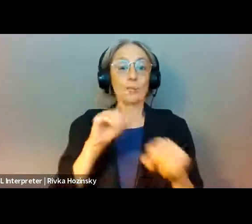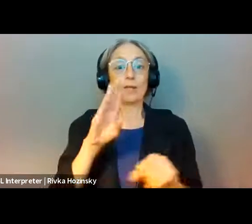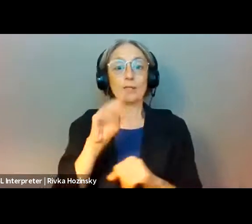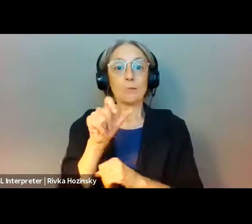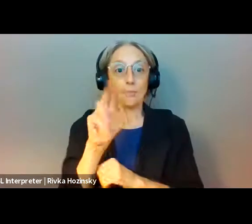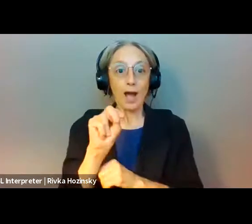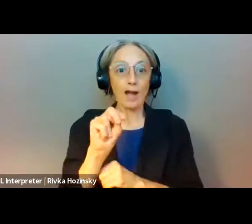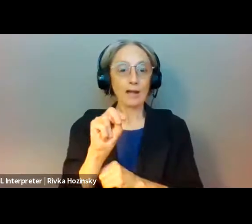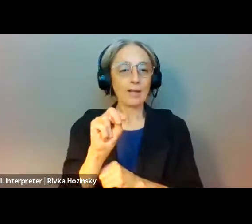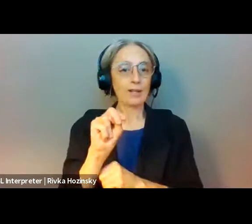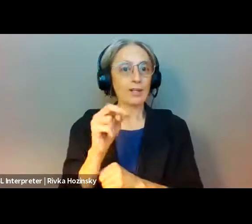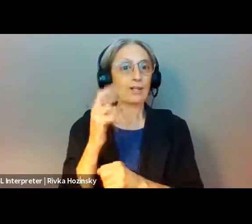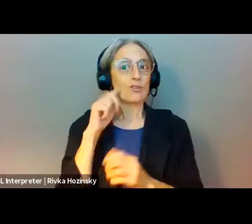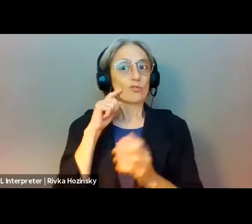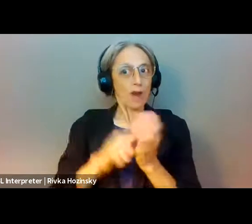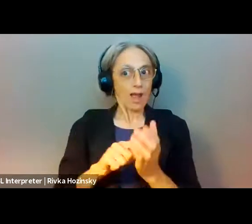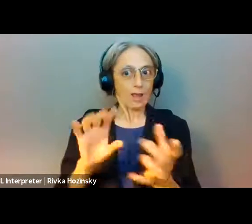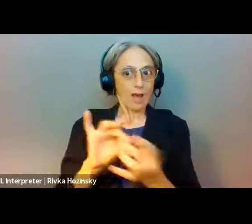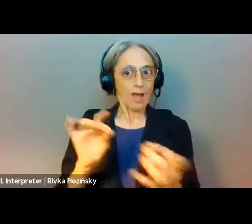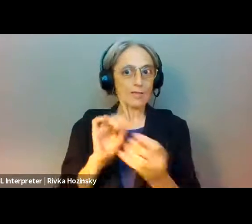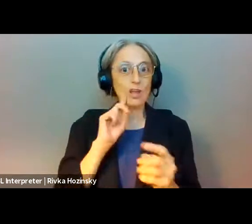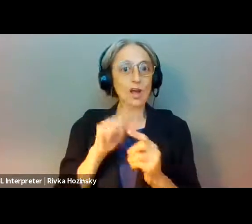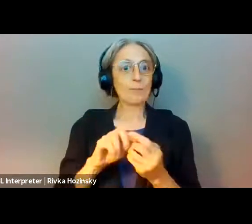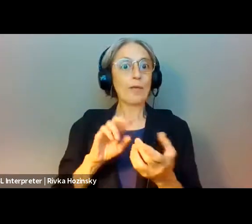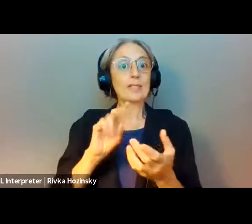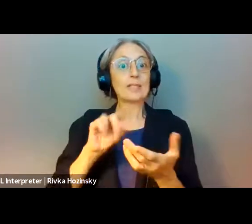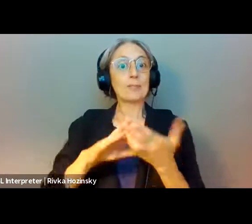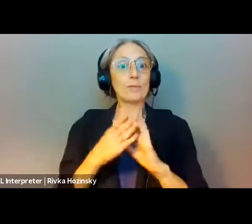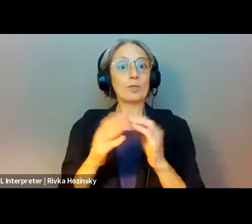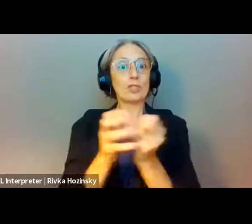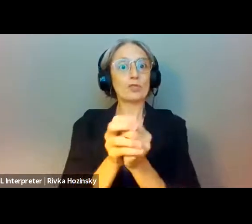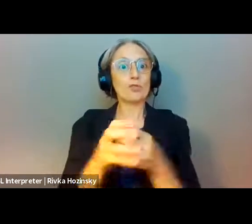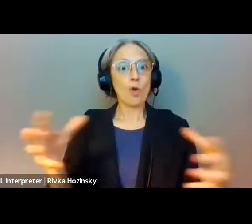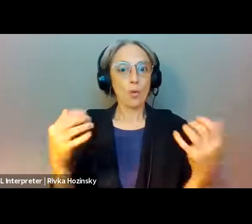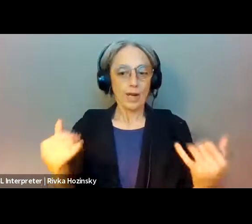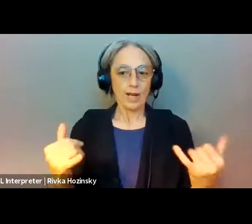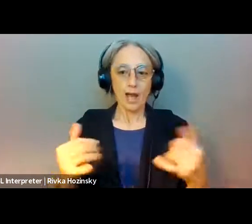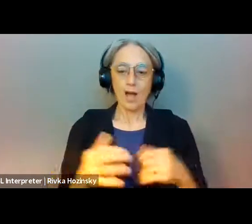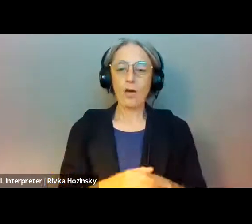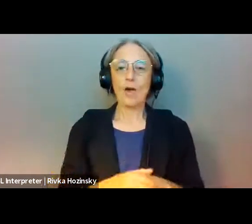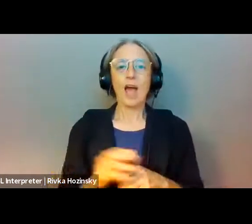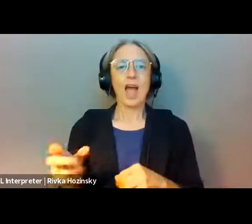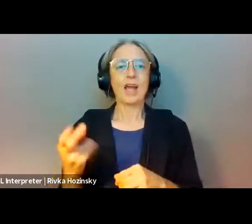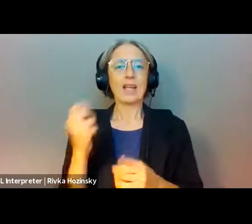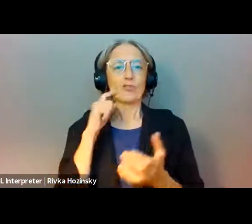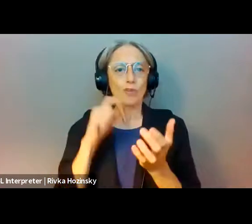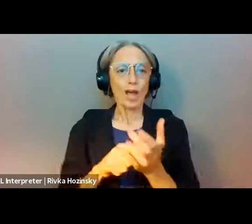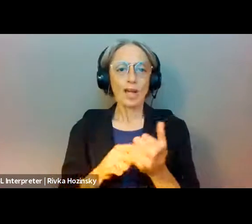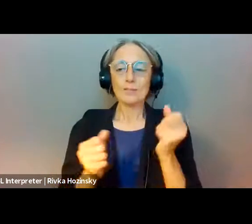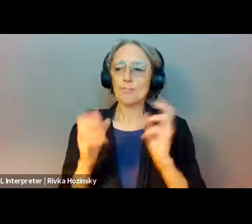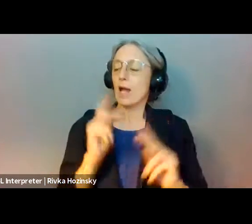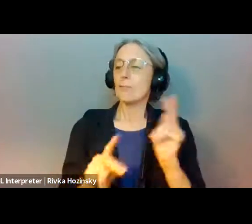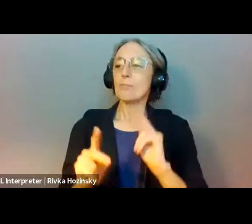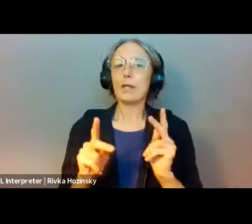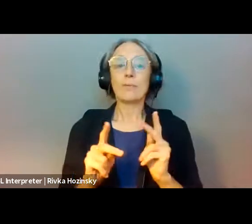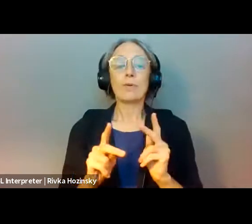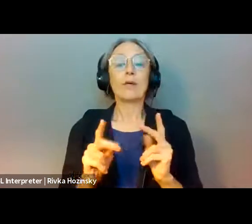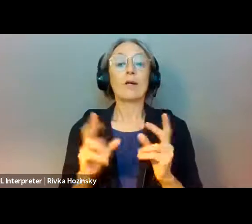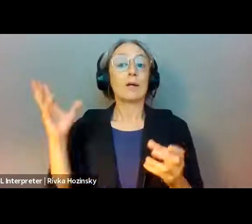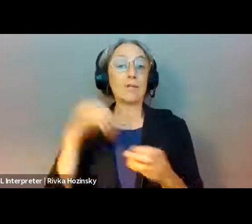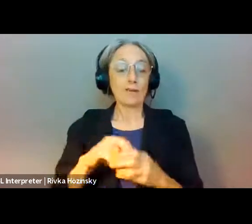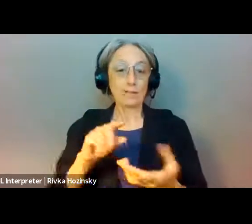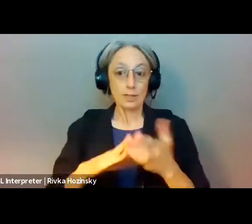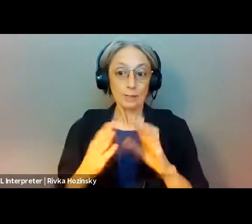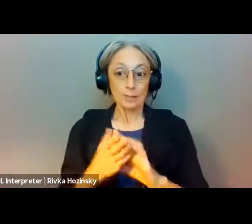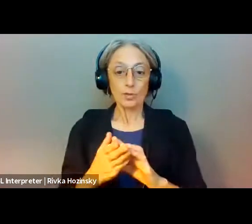of the disability community and how many folks are dealing with long haul COVID, have joined the disability community